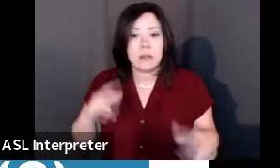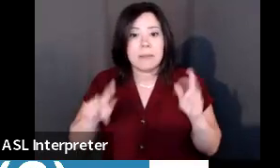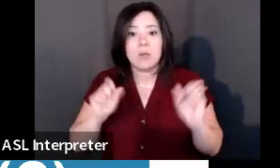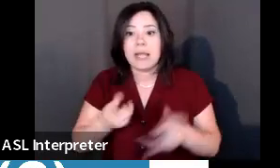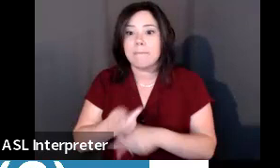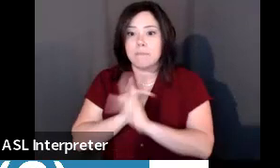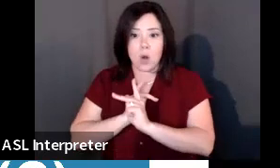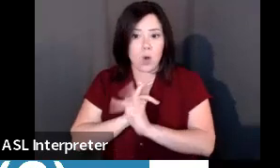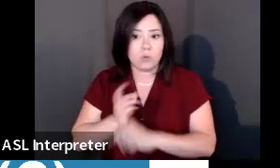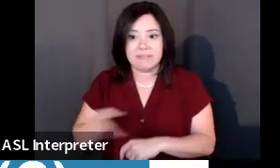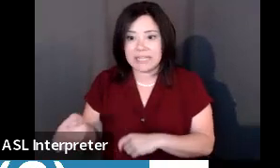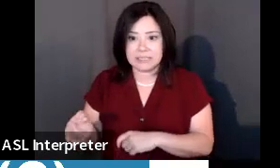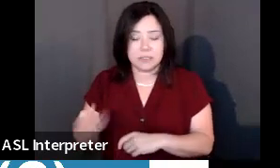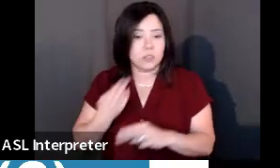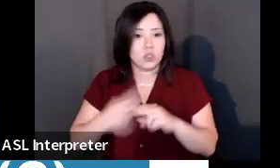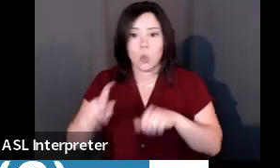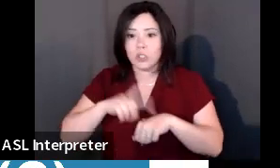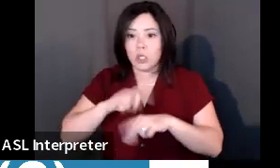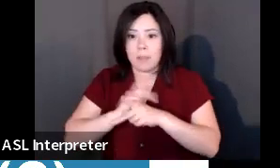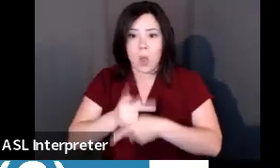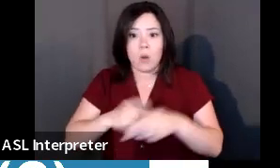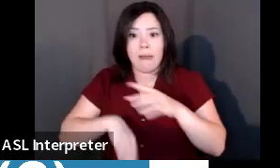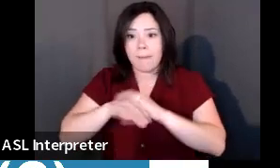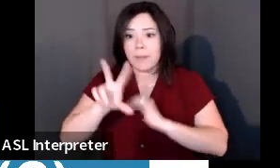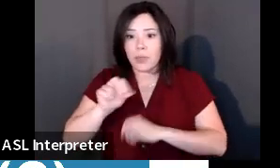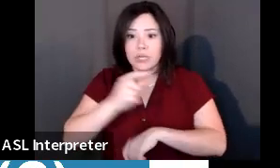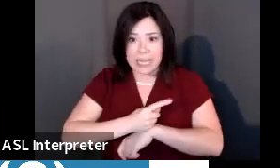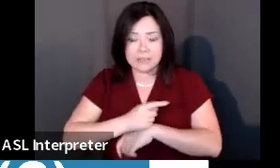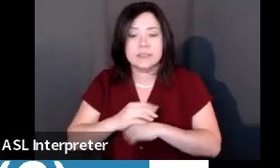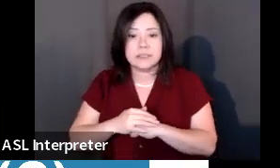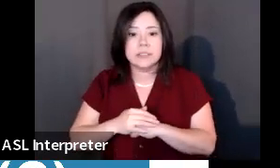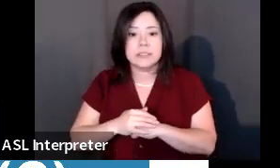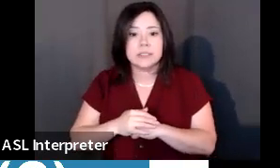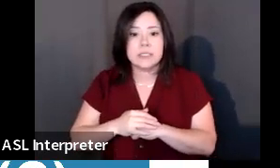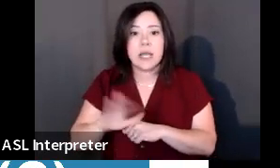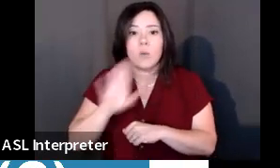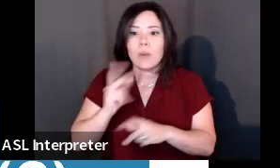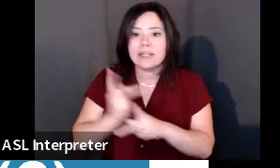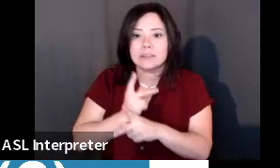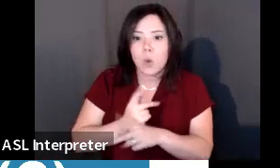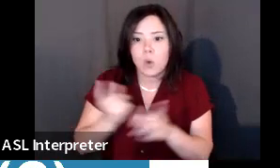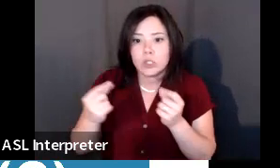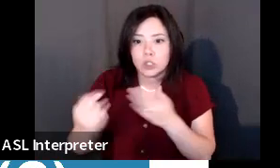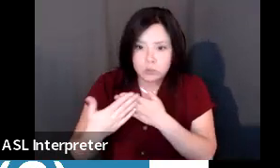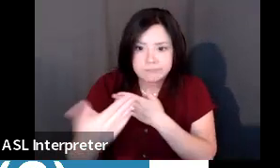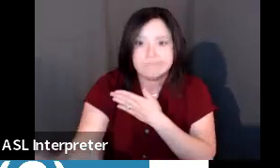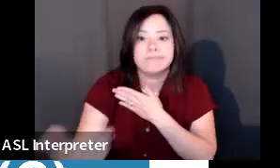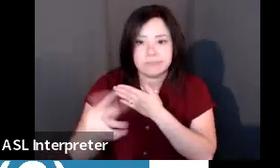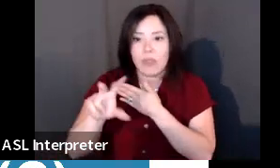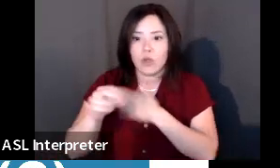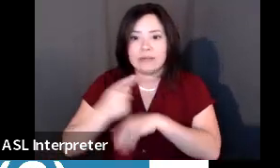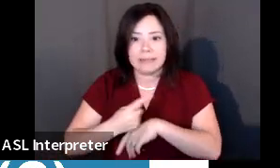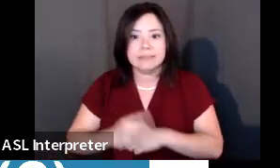borrow devices on short-term loan for up to 30 days. And then we will explore different options with folks beyond that 30-day.